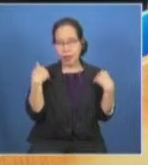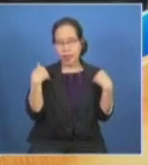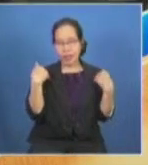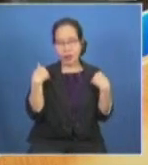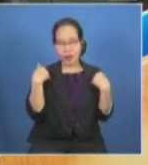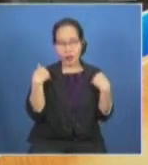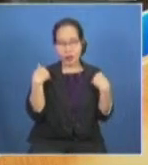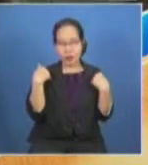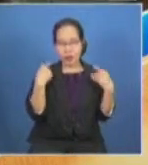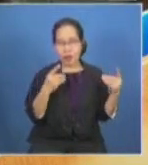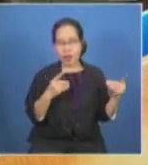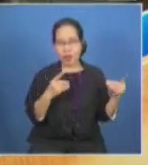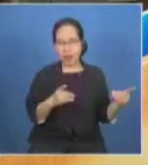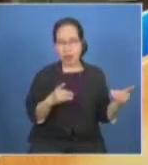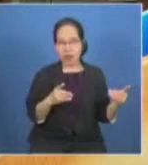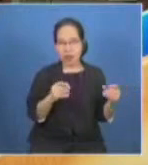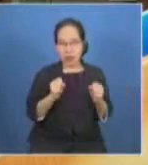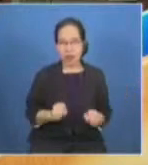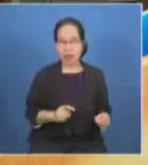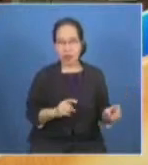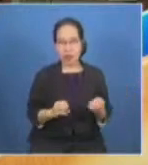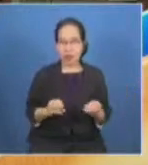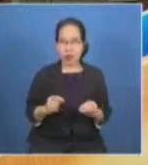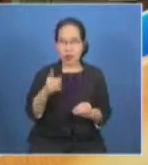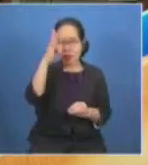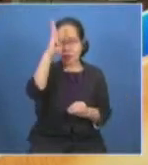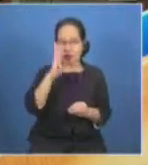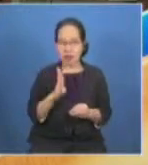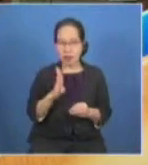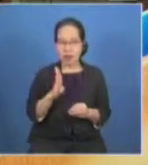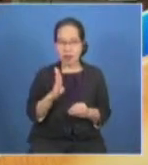You know, there are things that God can do